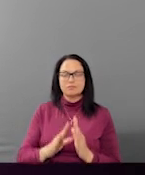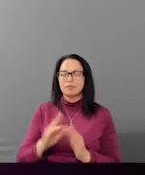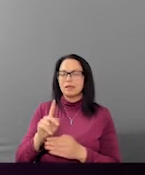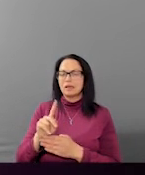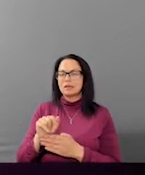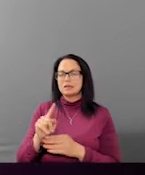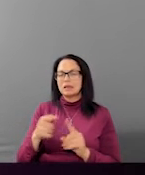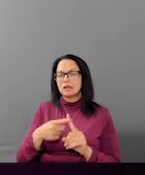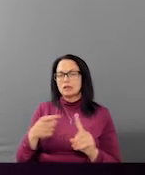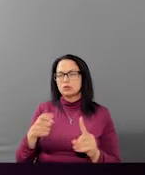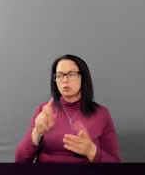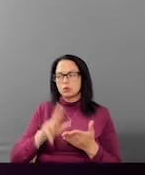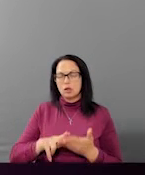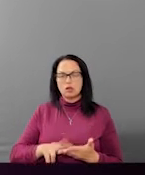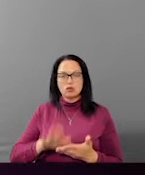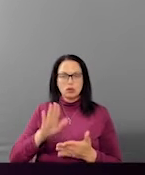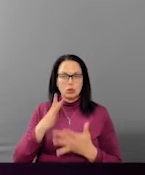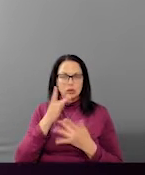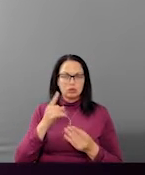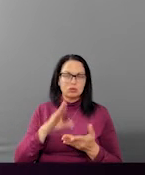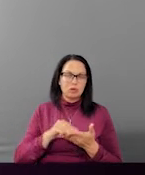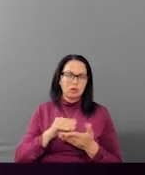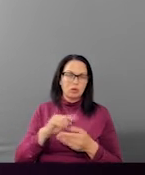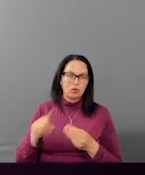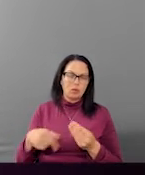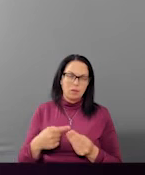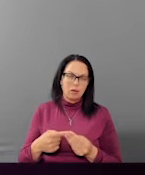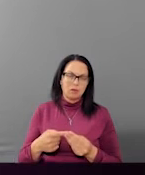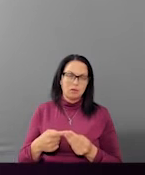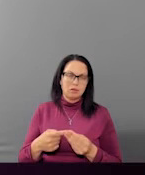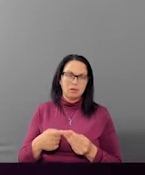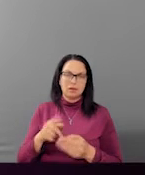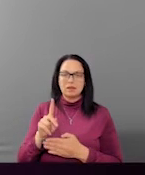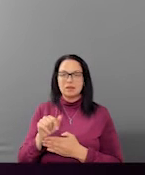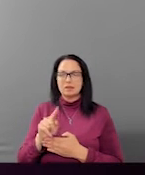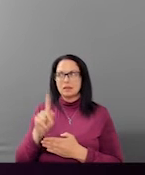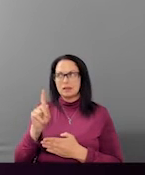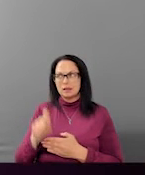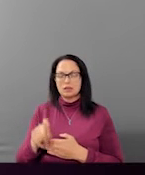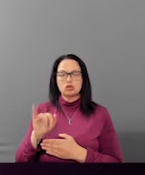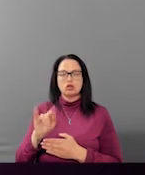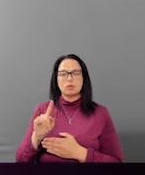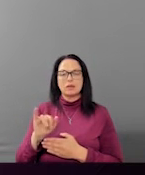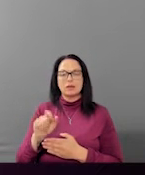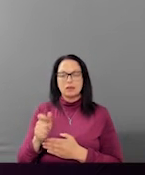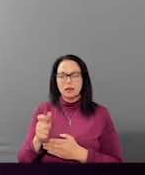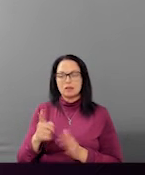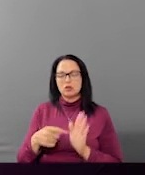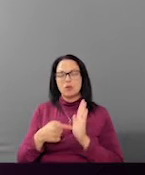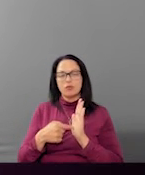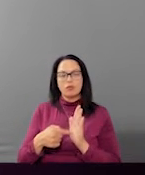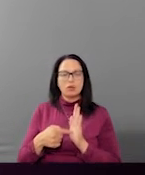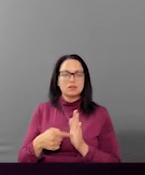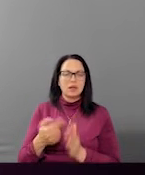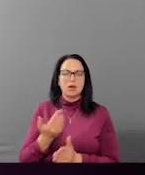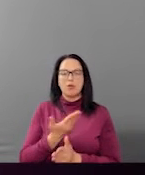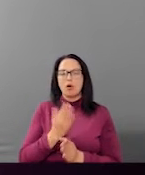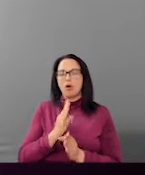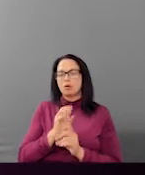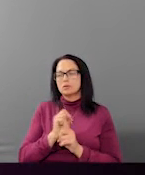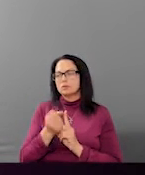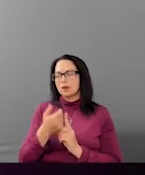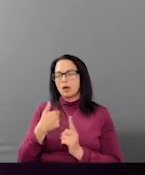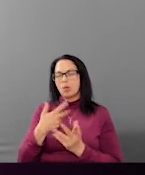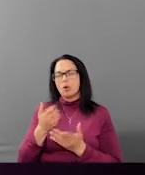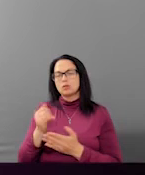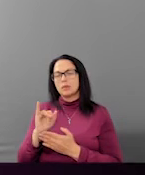the contract that you're interested in learning about, the data that should be indexed. So you're going to say, for example, for our scenario, I want to be able to index the